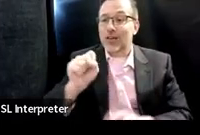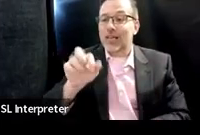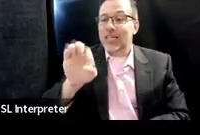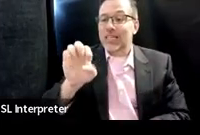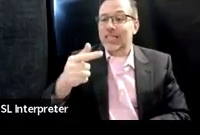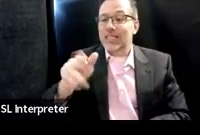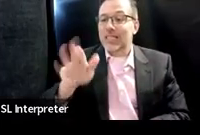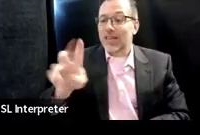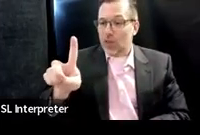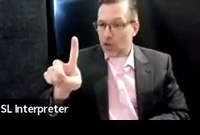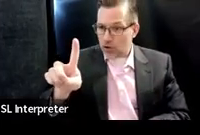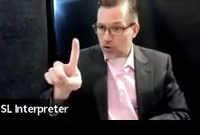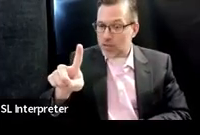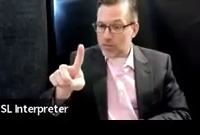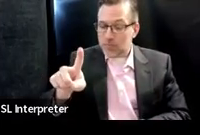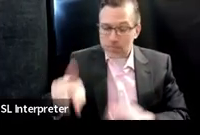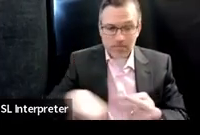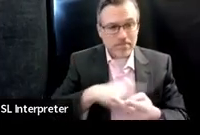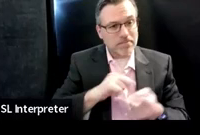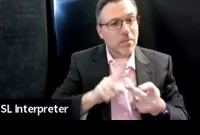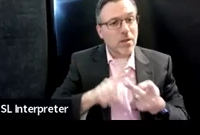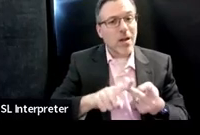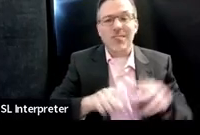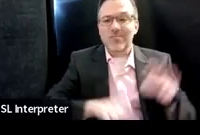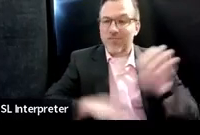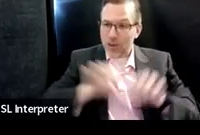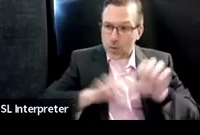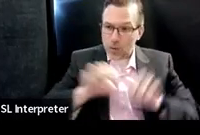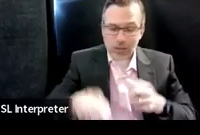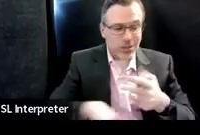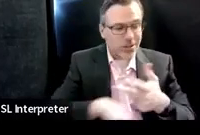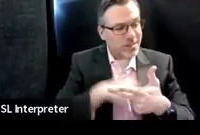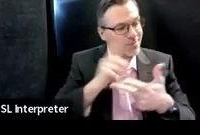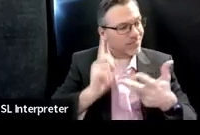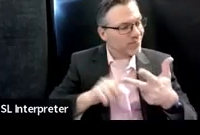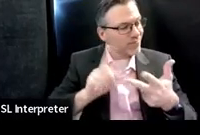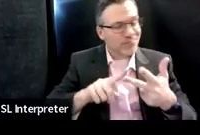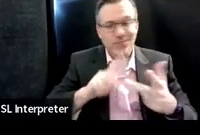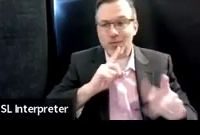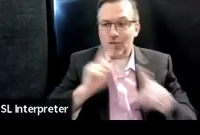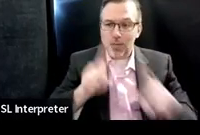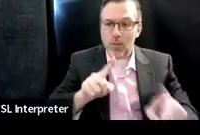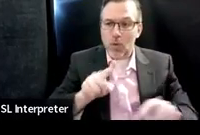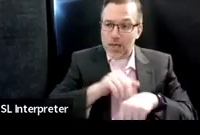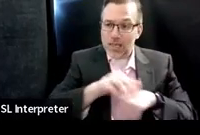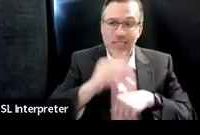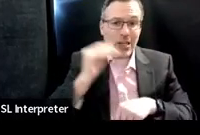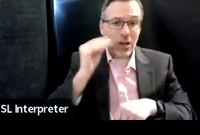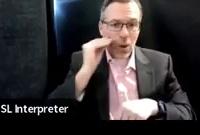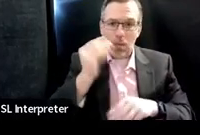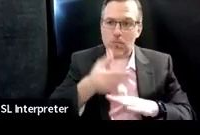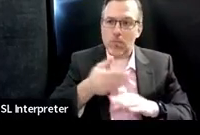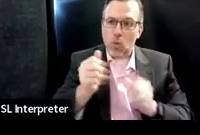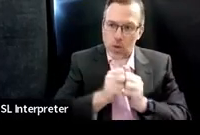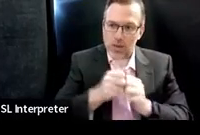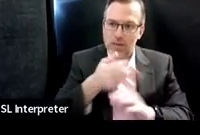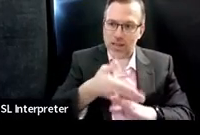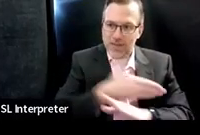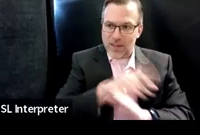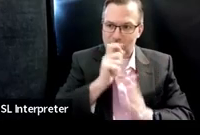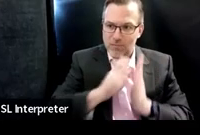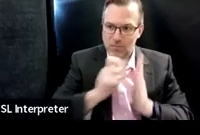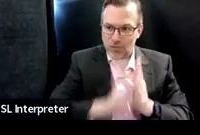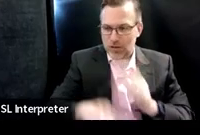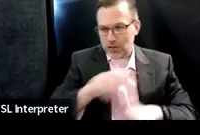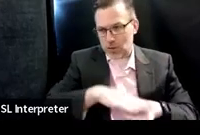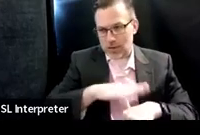in the enclosures, or if there are evaluation reports that are sent home prior to the meeting with the advanced written notice.